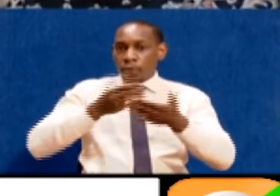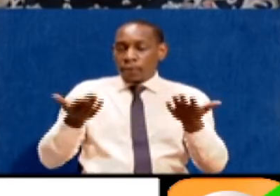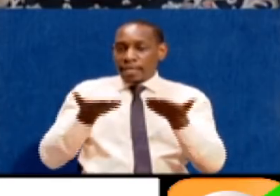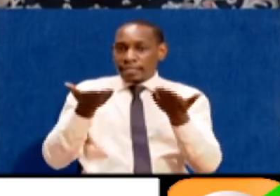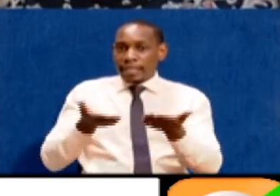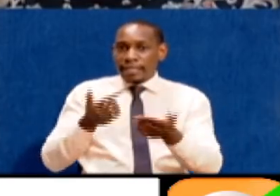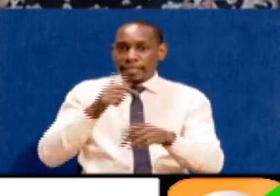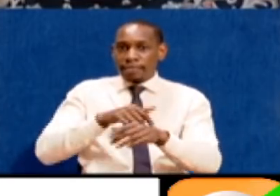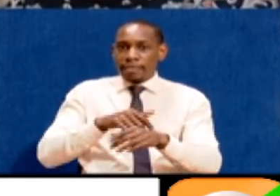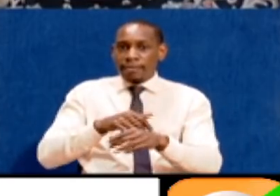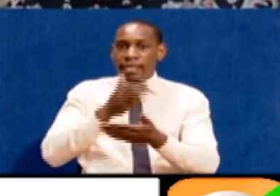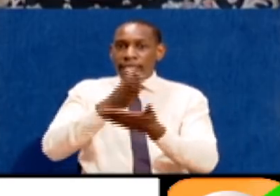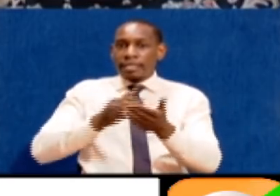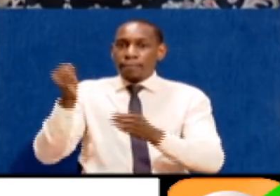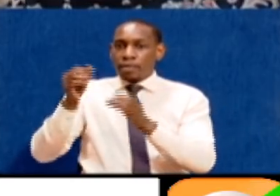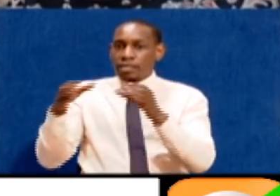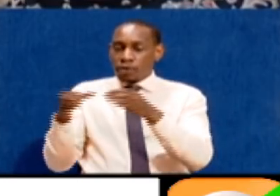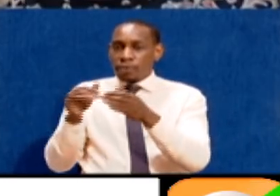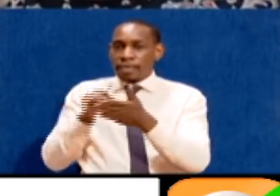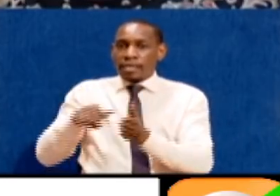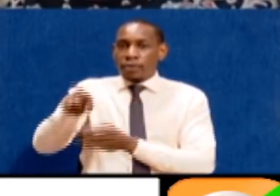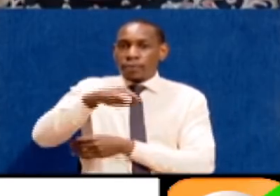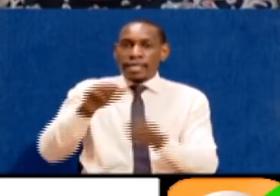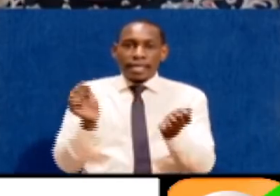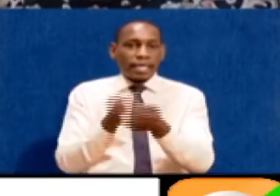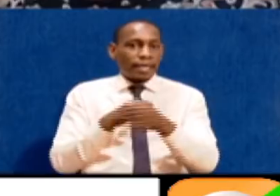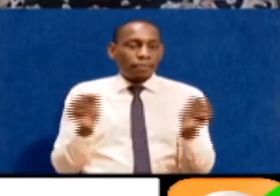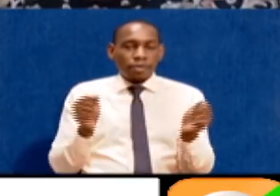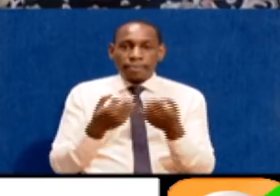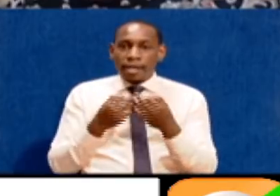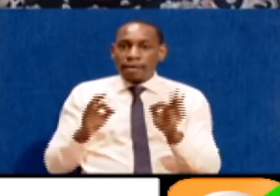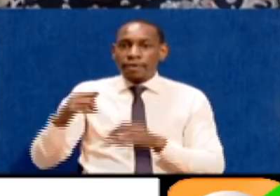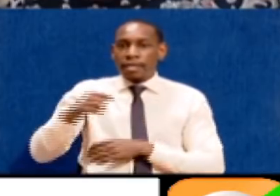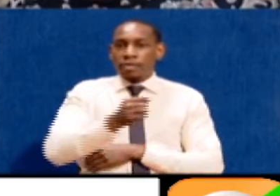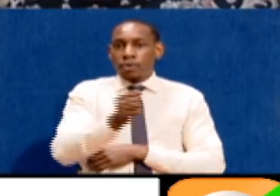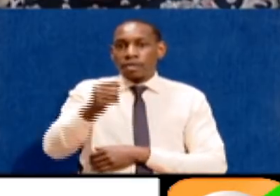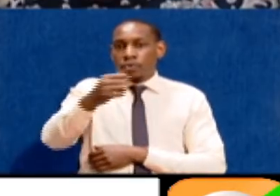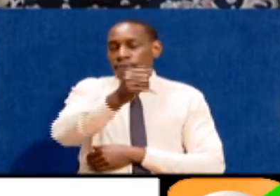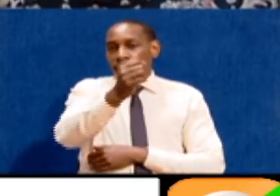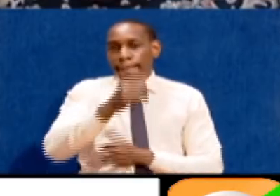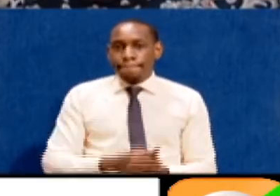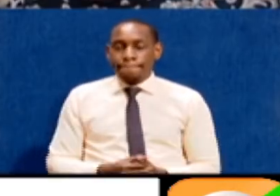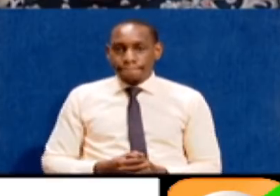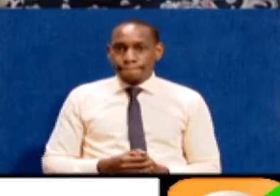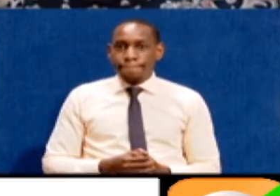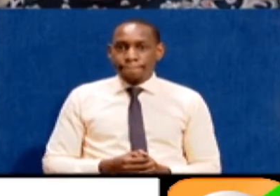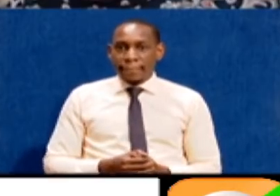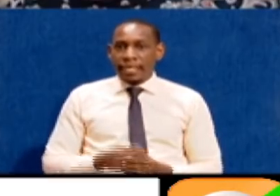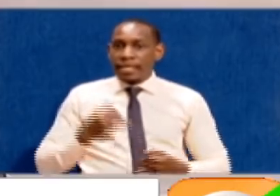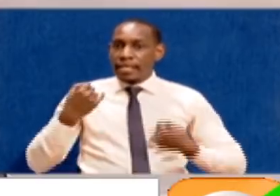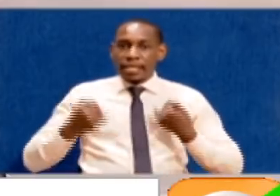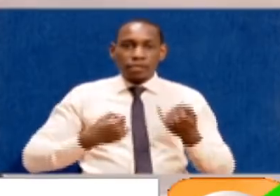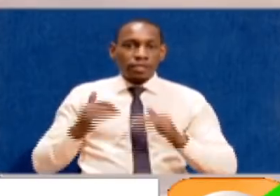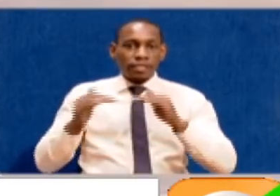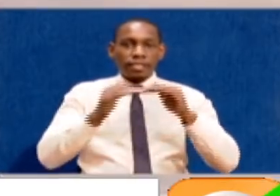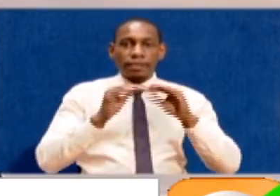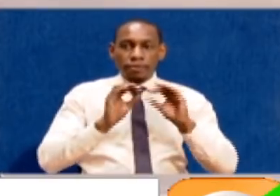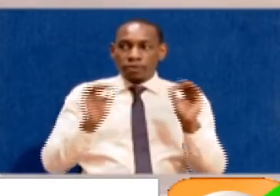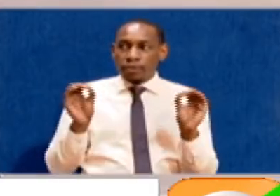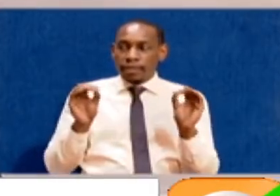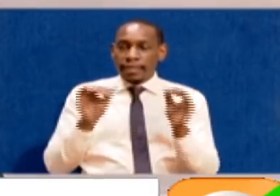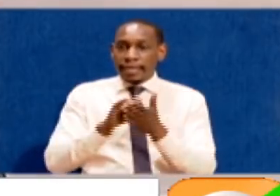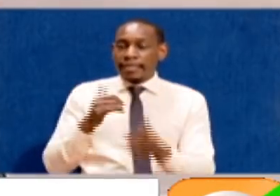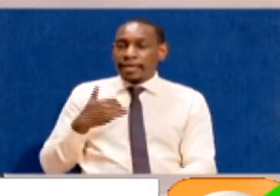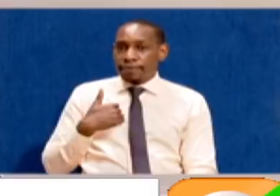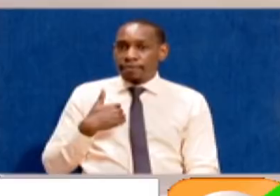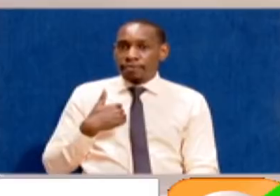when certain political factions say that we can no longer freely move around the way we used to. We're not enjoying the democracy that we should